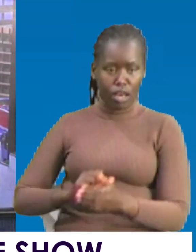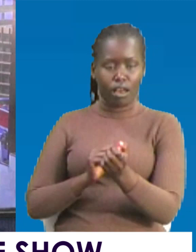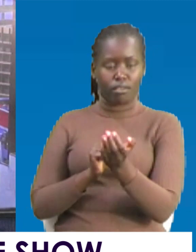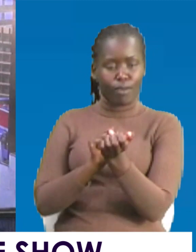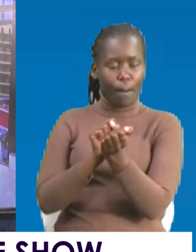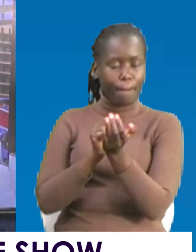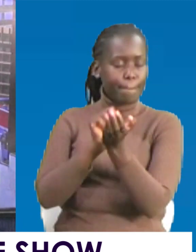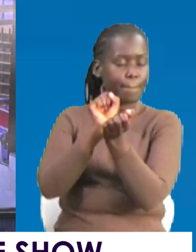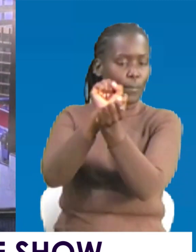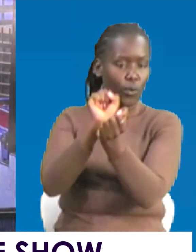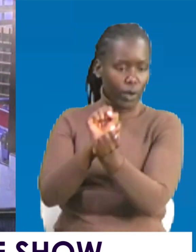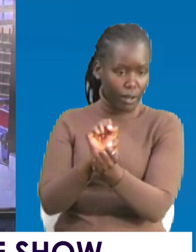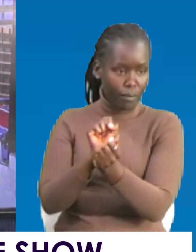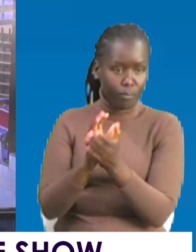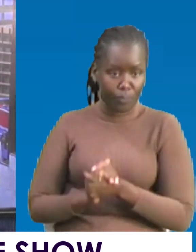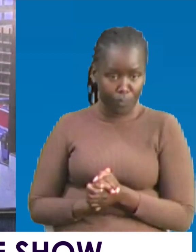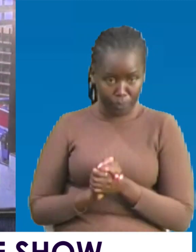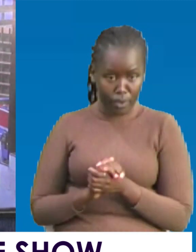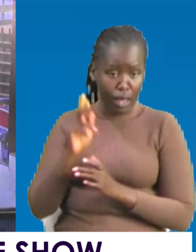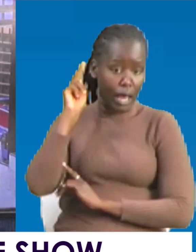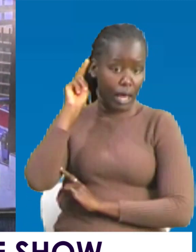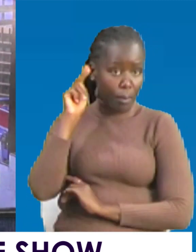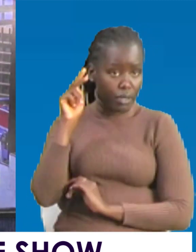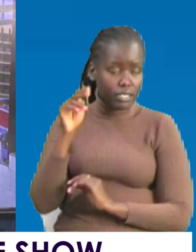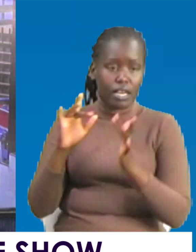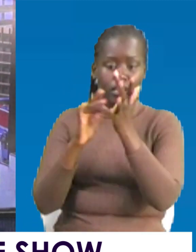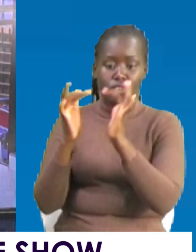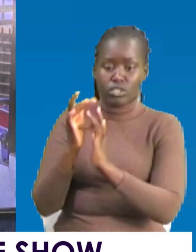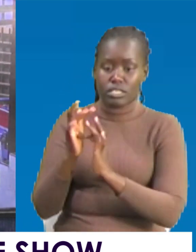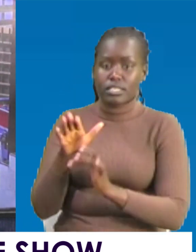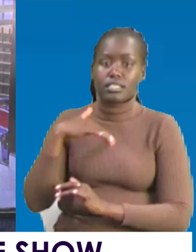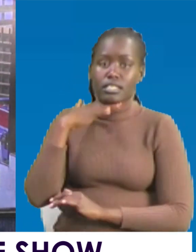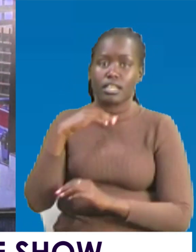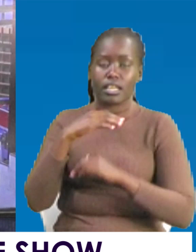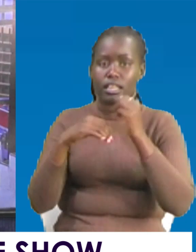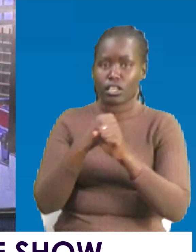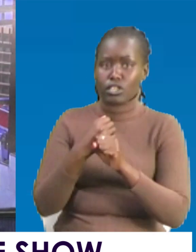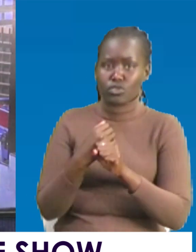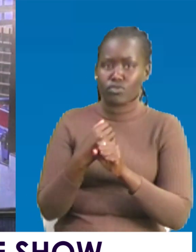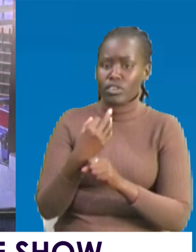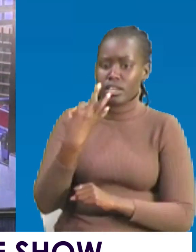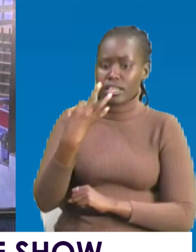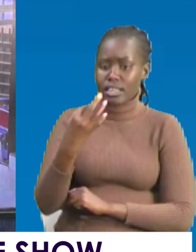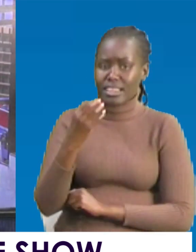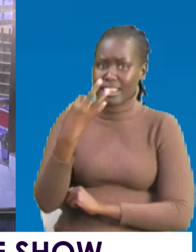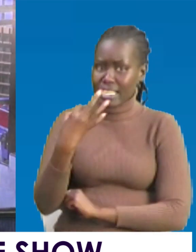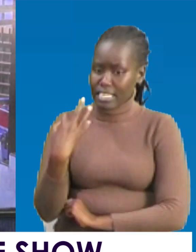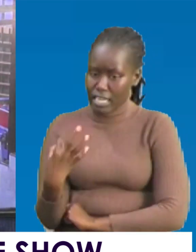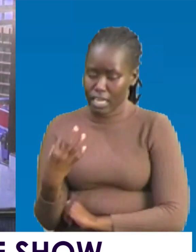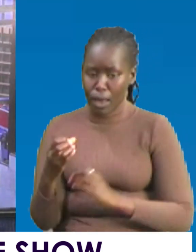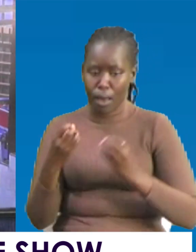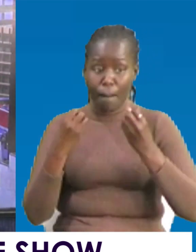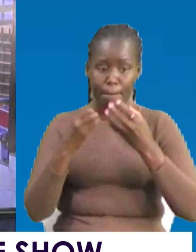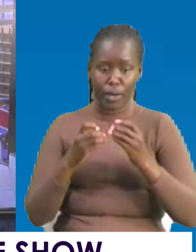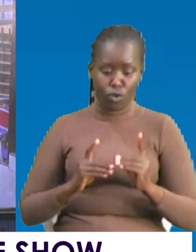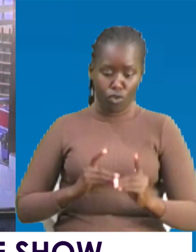Jesus. By the way, Jesus himself died at the age of 33. Did you know that? Did you know that most of those